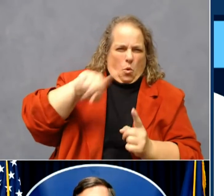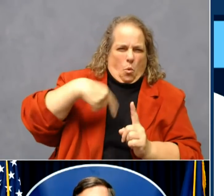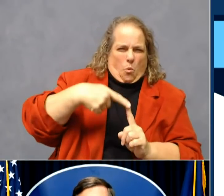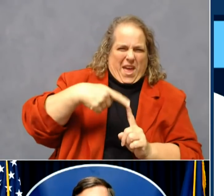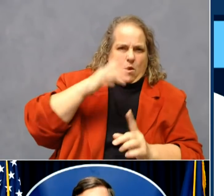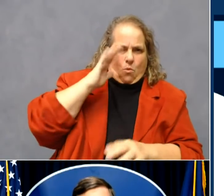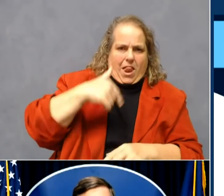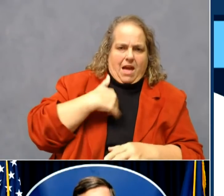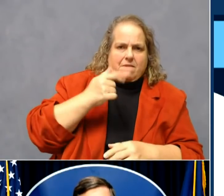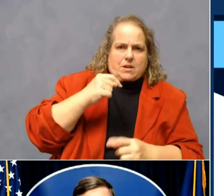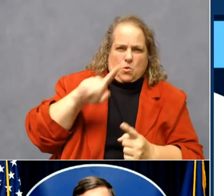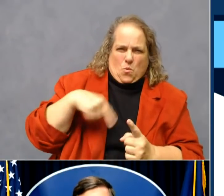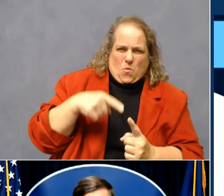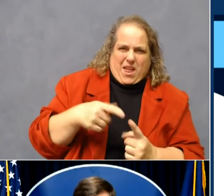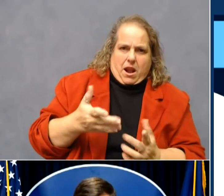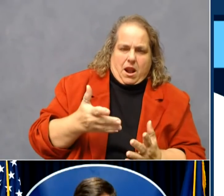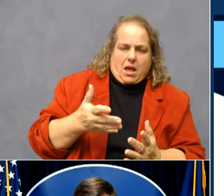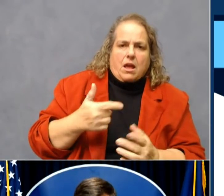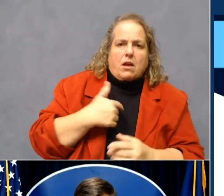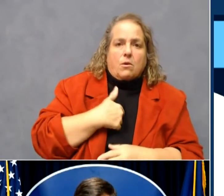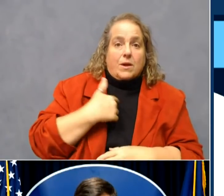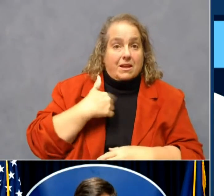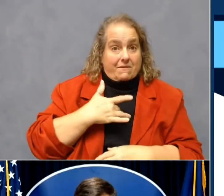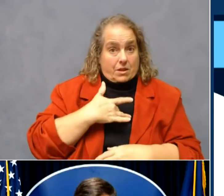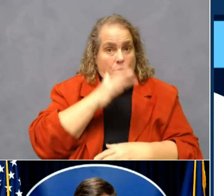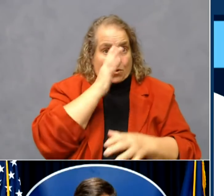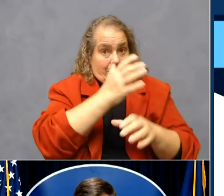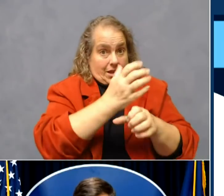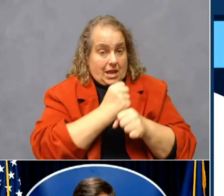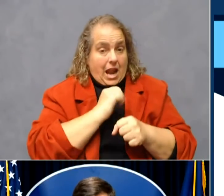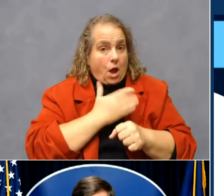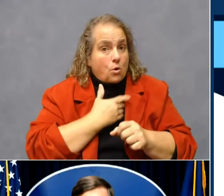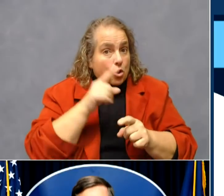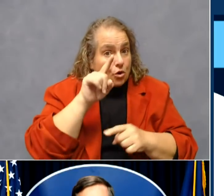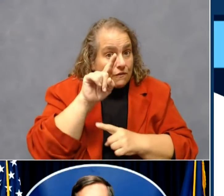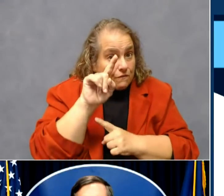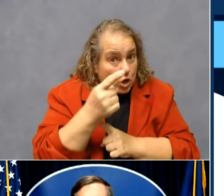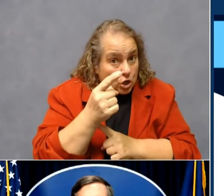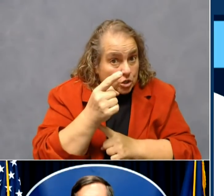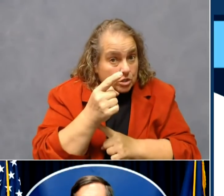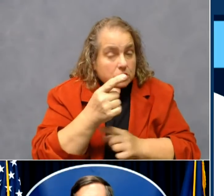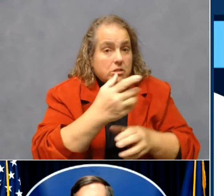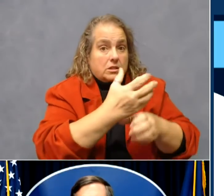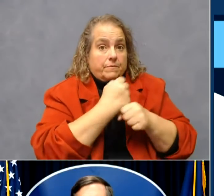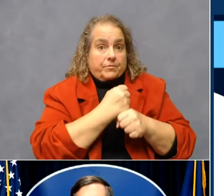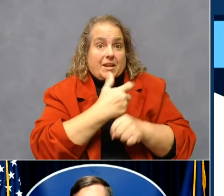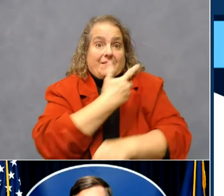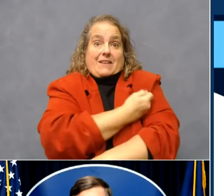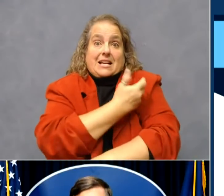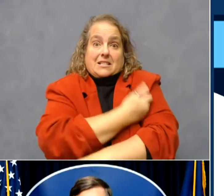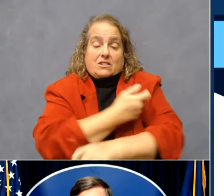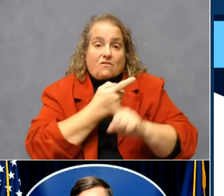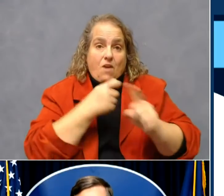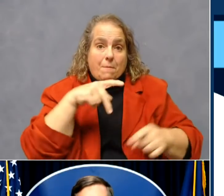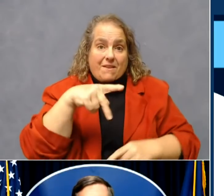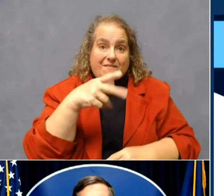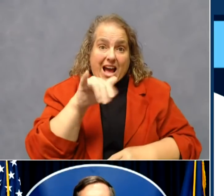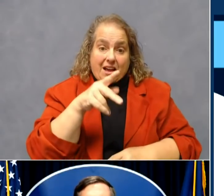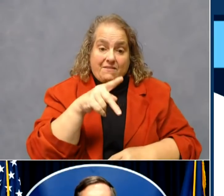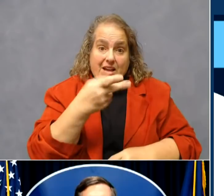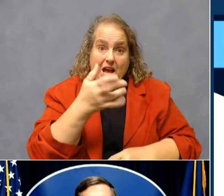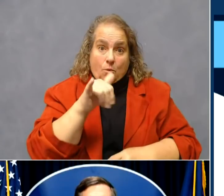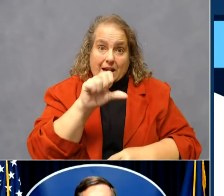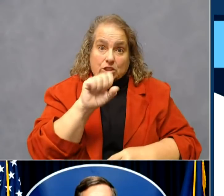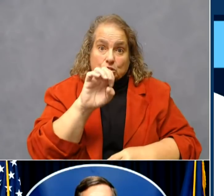first allocation of Pfizer vaccines as early as mid-December. This will